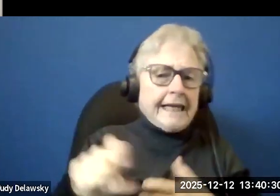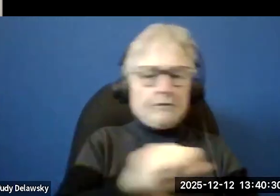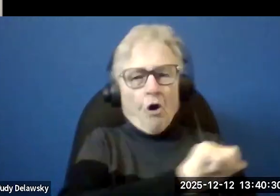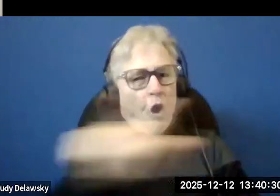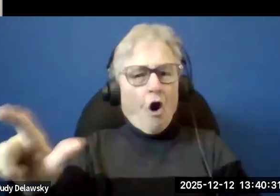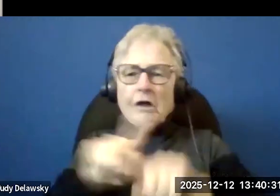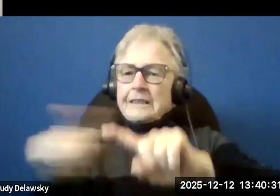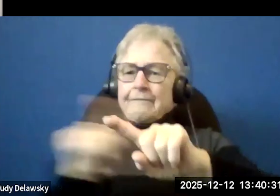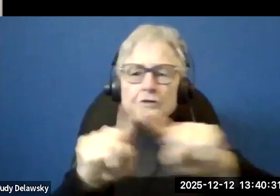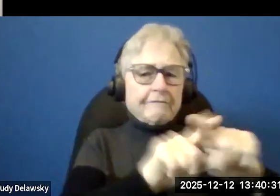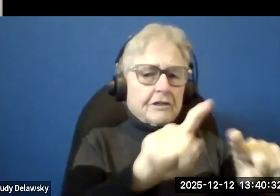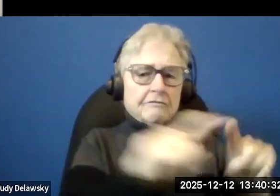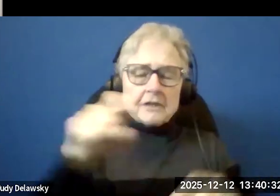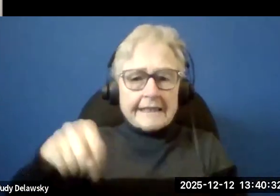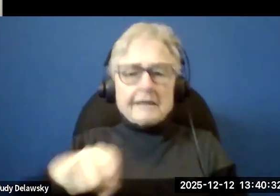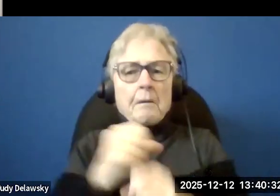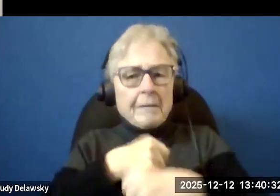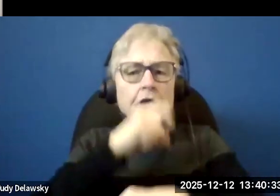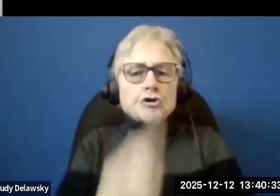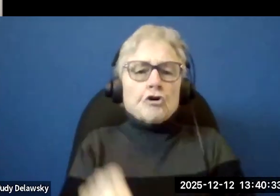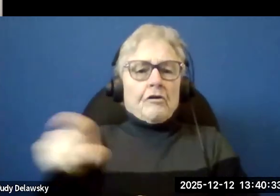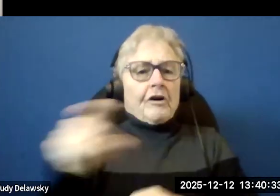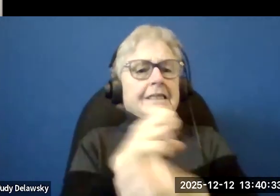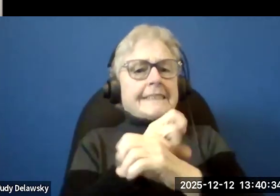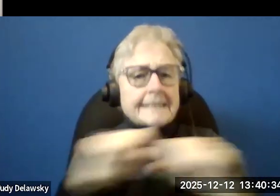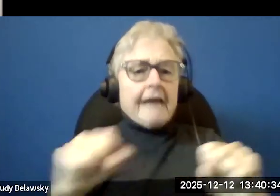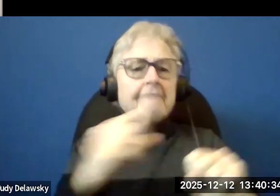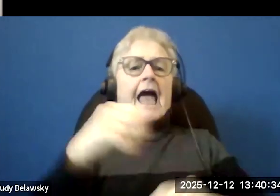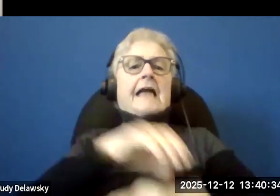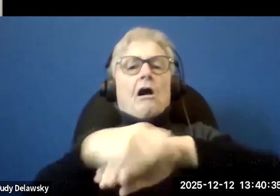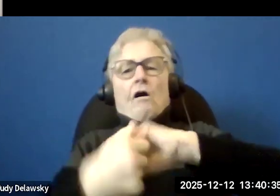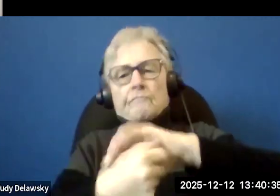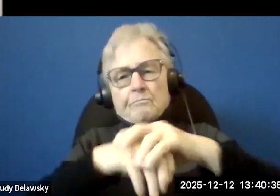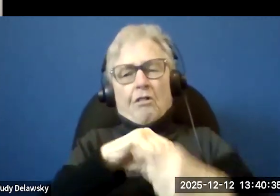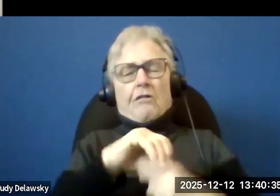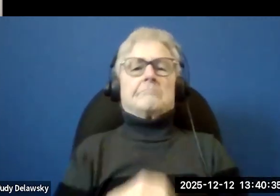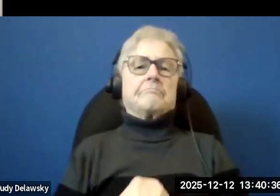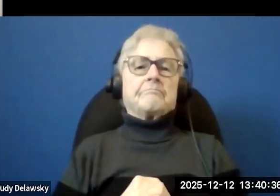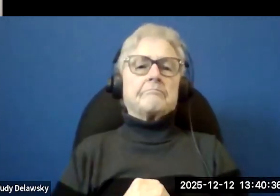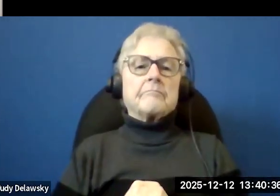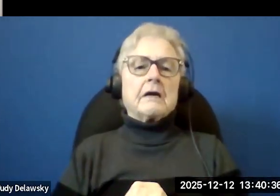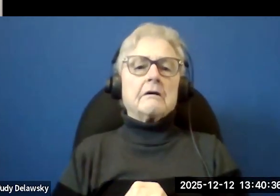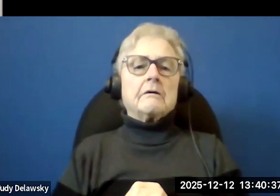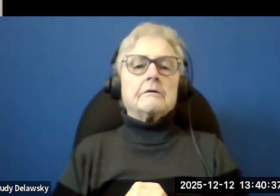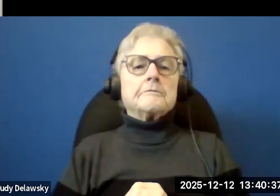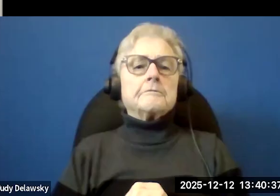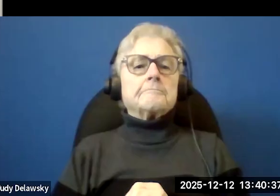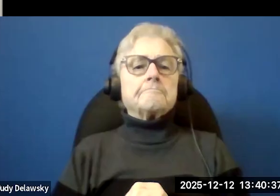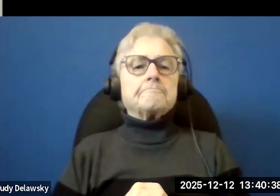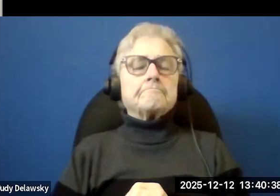are, safe and comfortable, and that everything that they need to be able